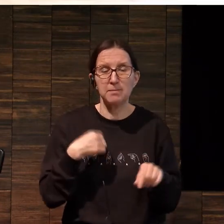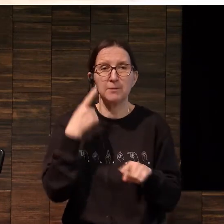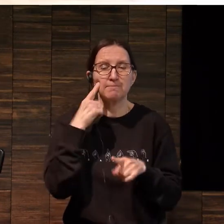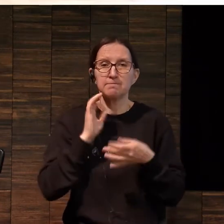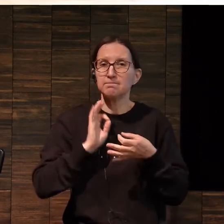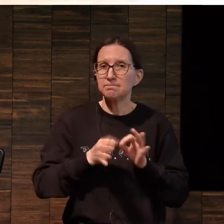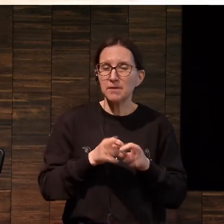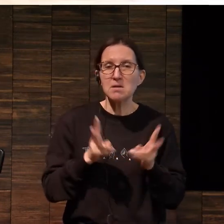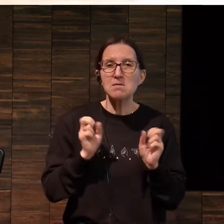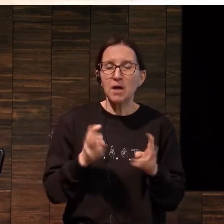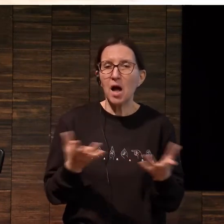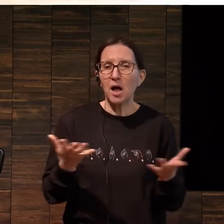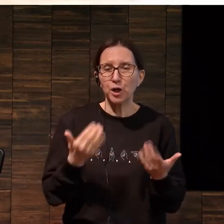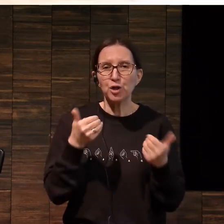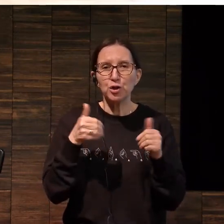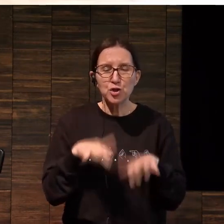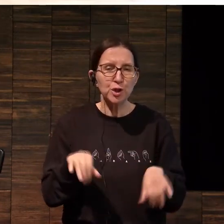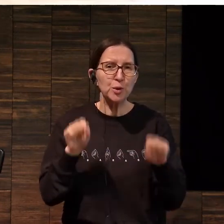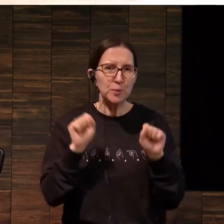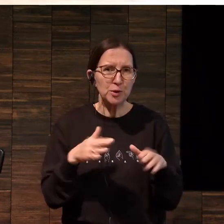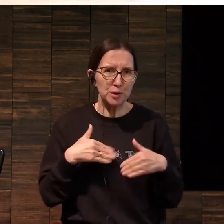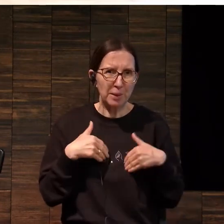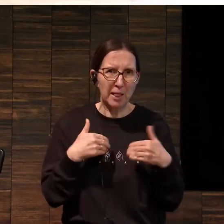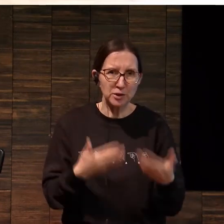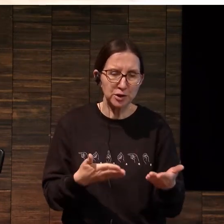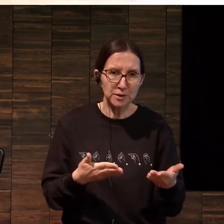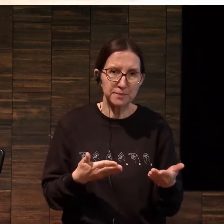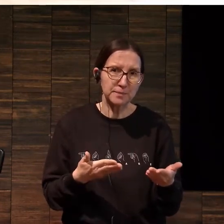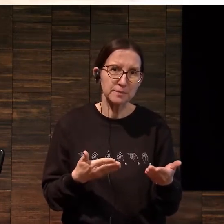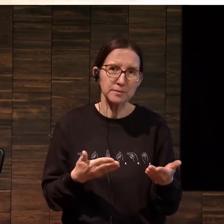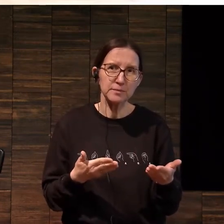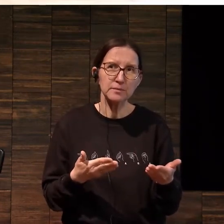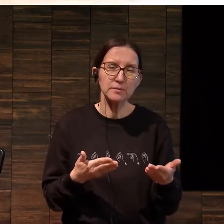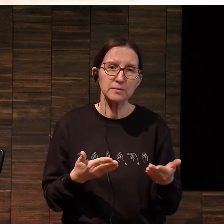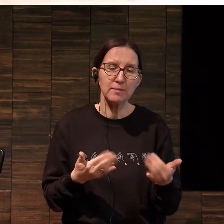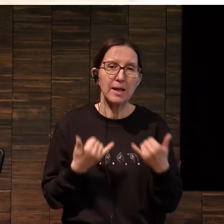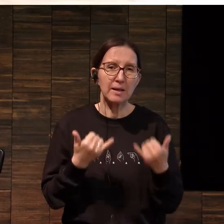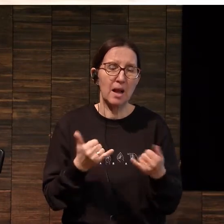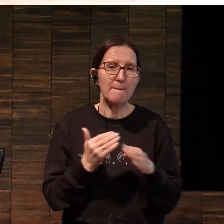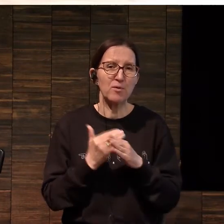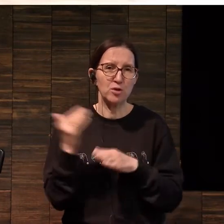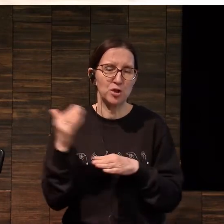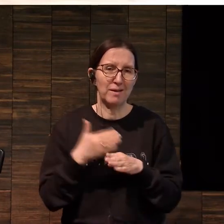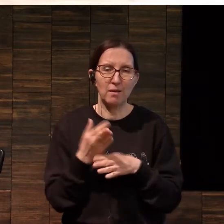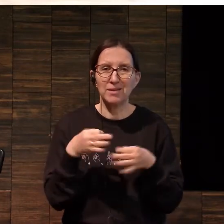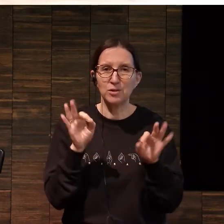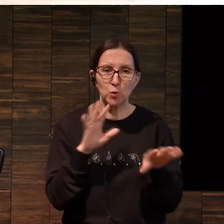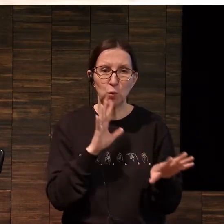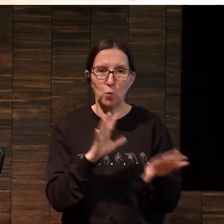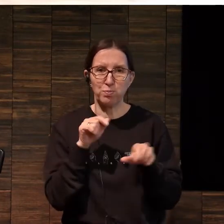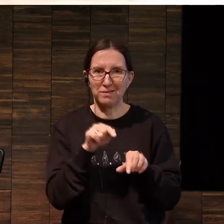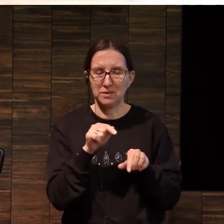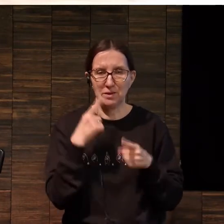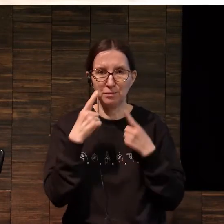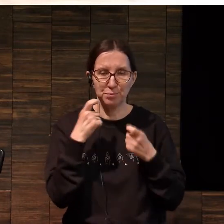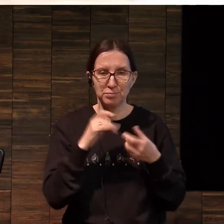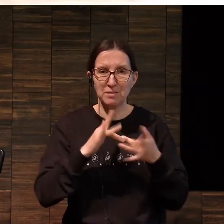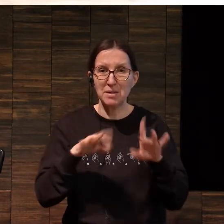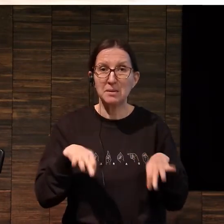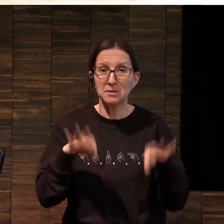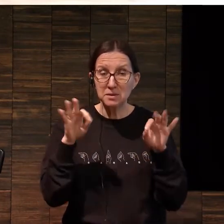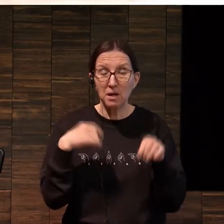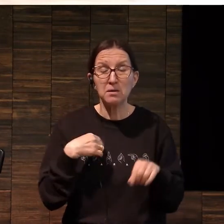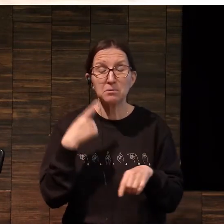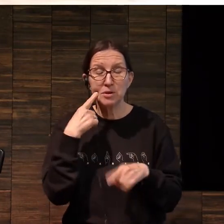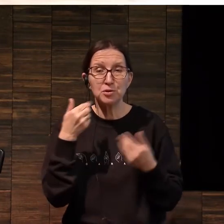changes are automated solutions. And those come typically in the form of a widget. So the advancements